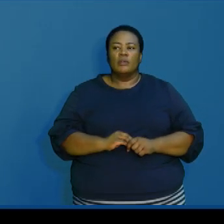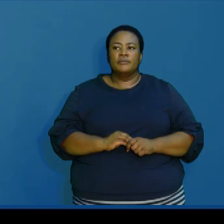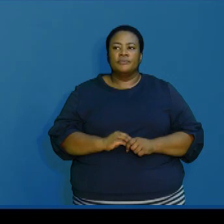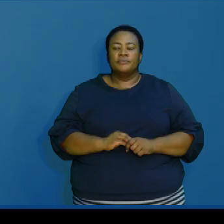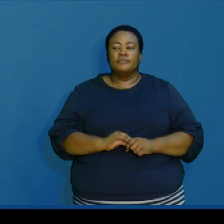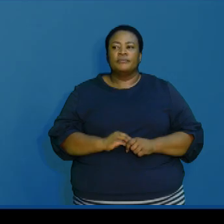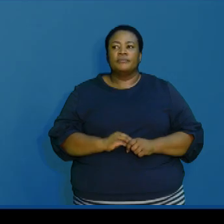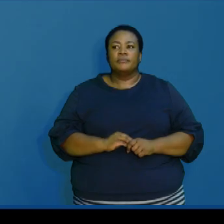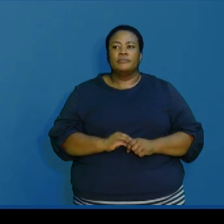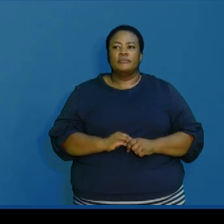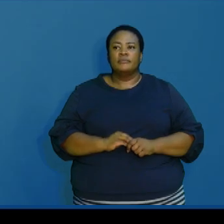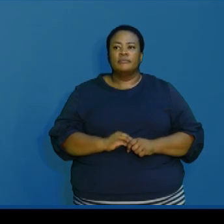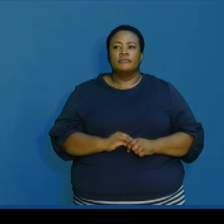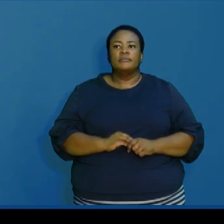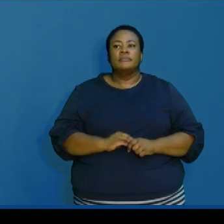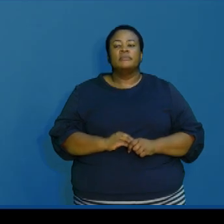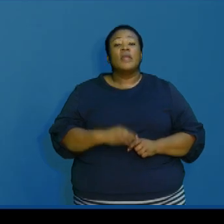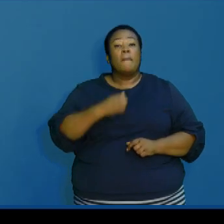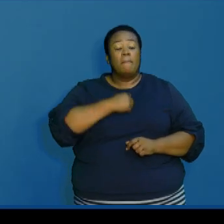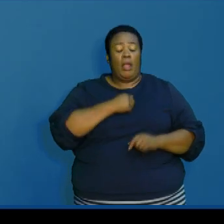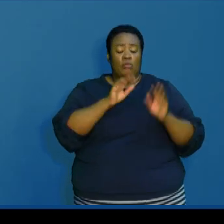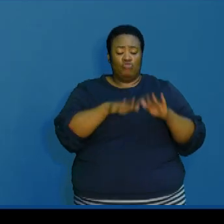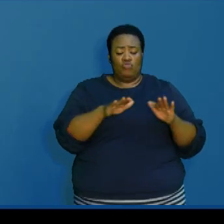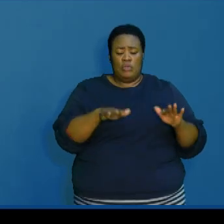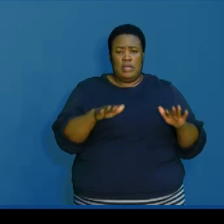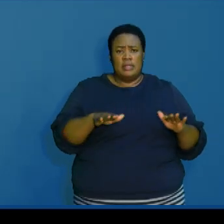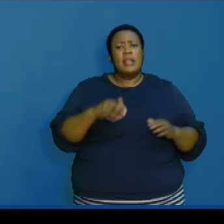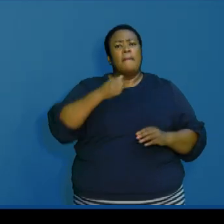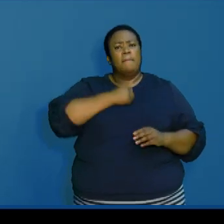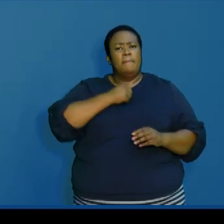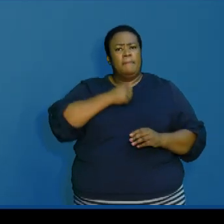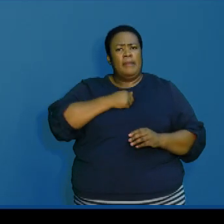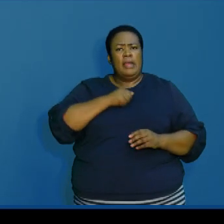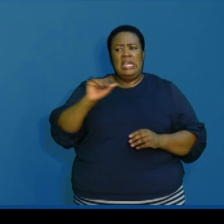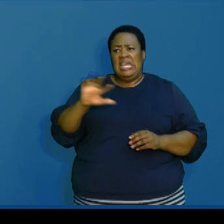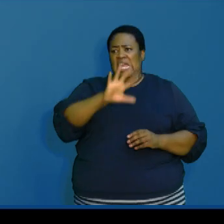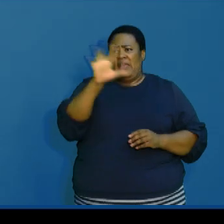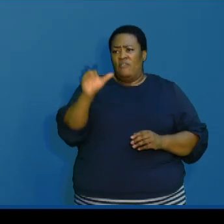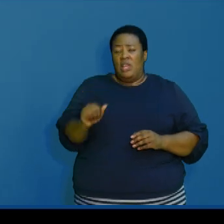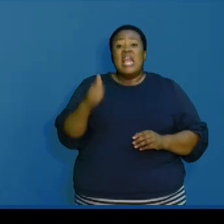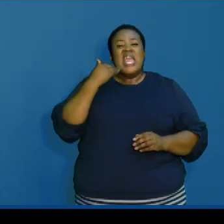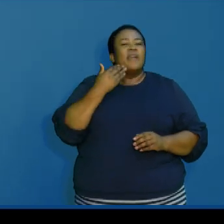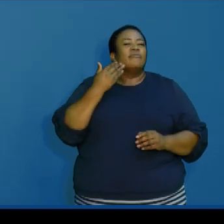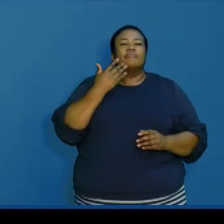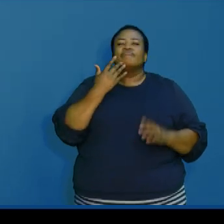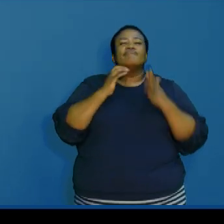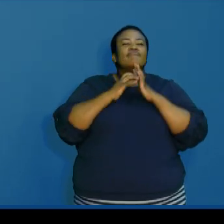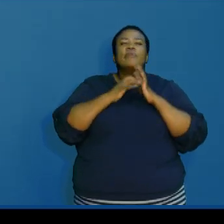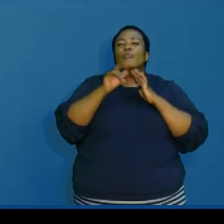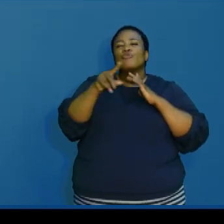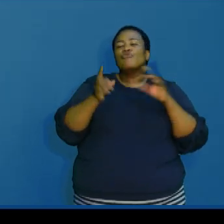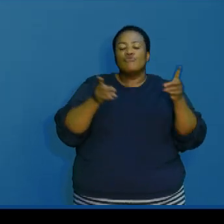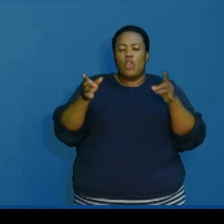My Children, My Africa. If you were the director of My Children, My Africa, what would you